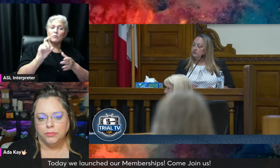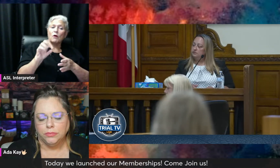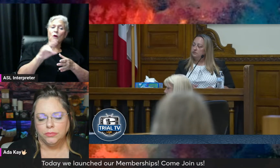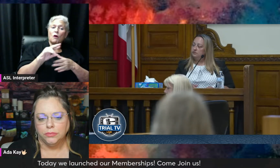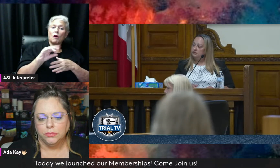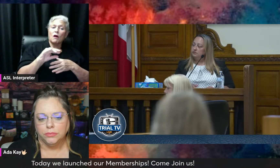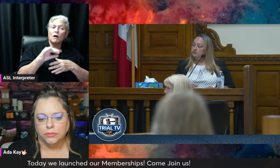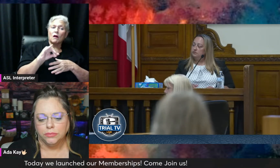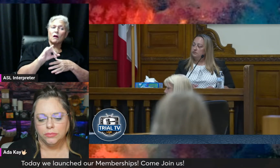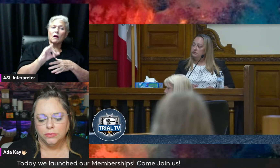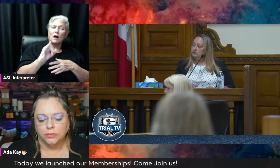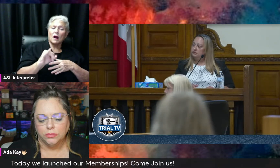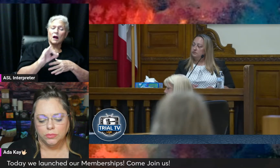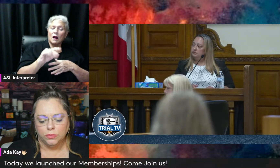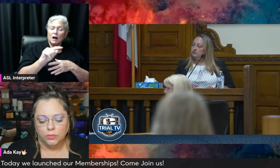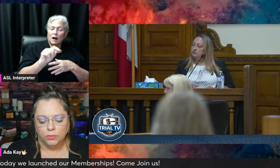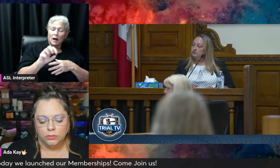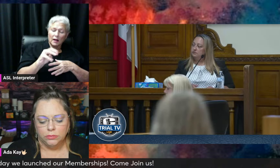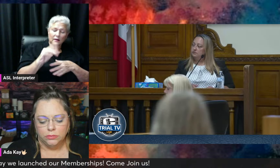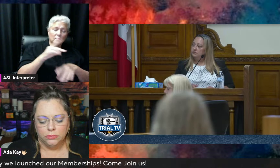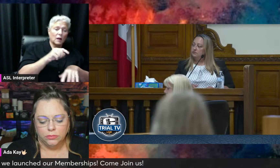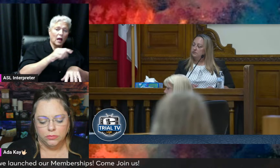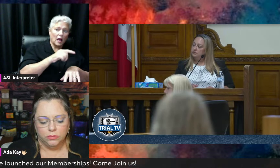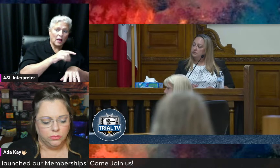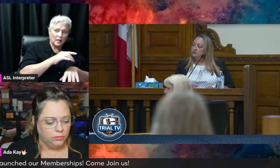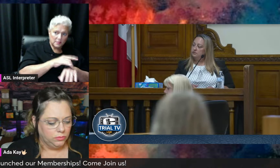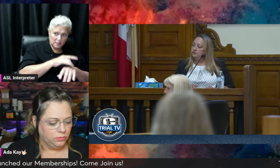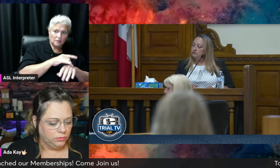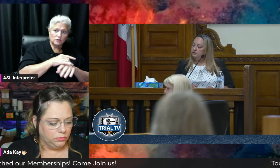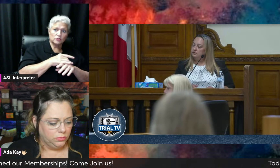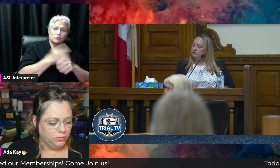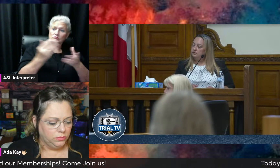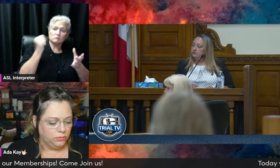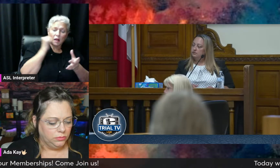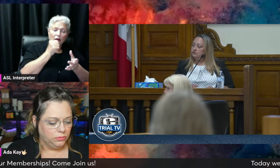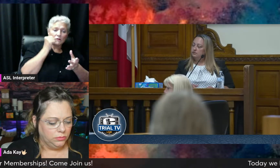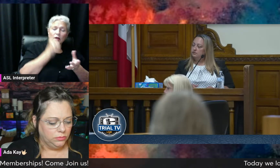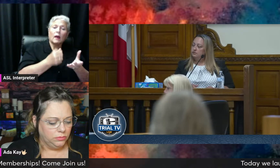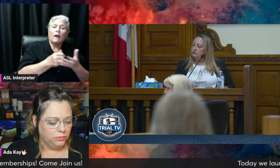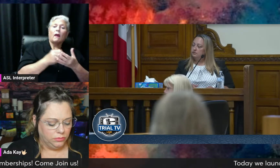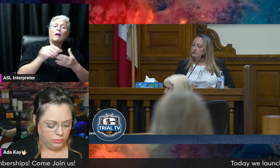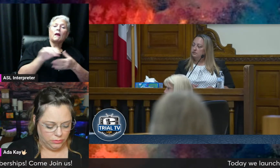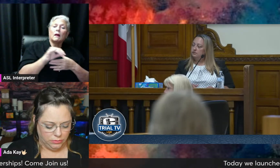that I handle on a regular basis, like a jewelry box,